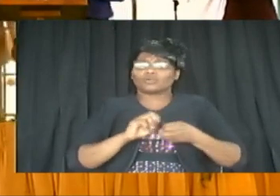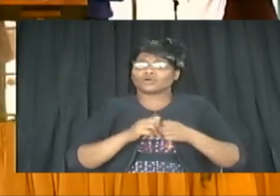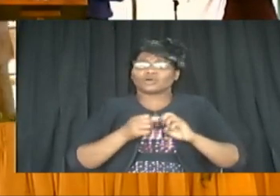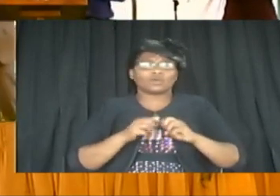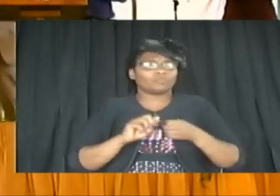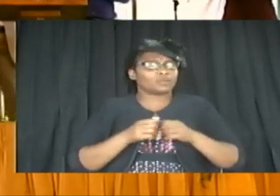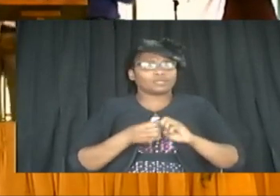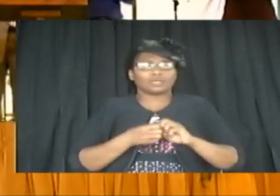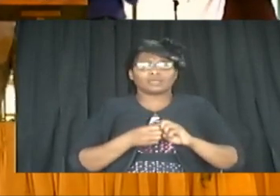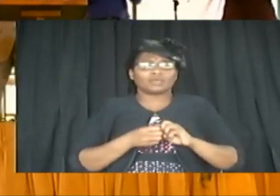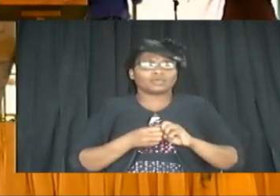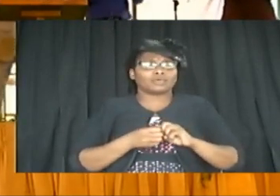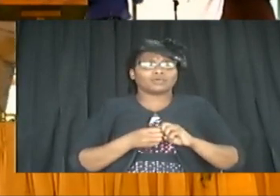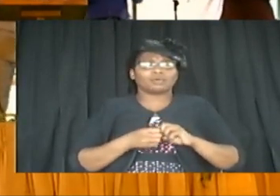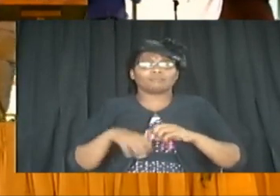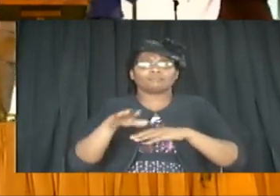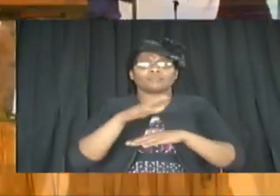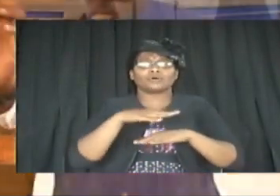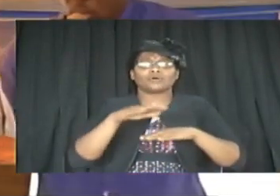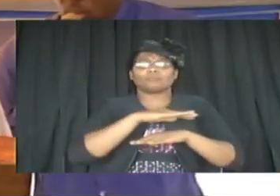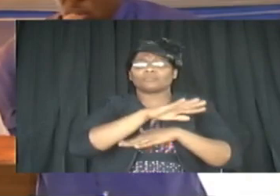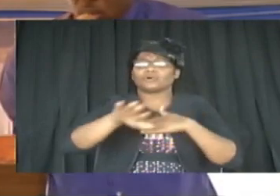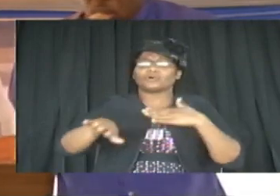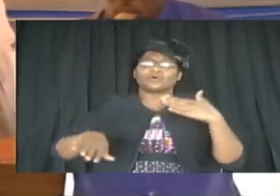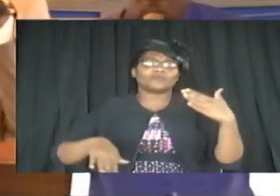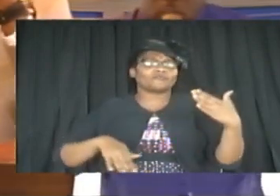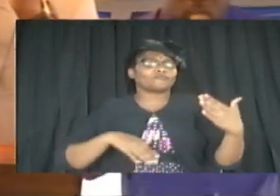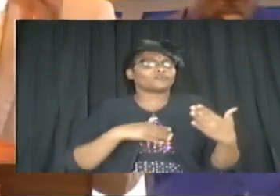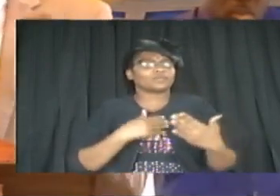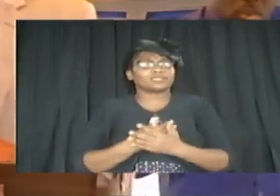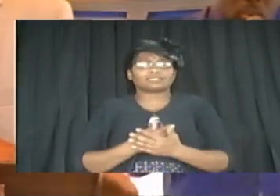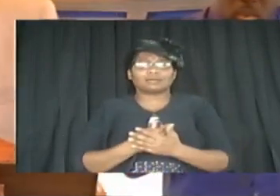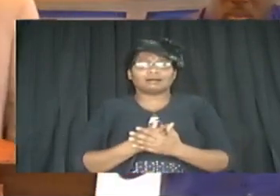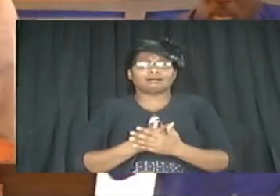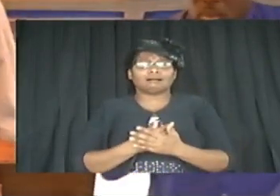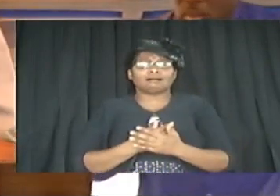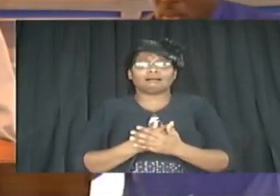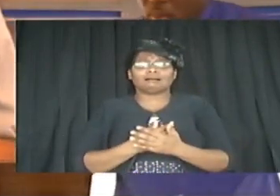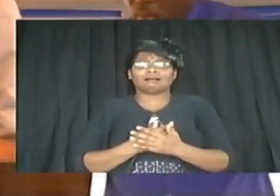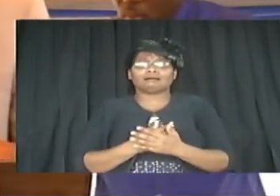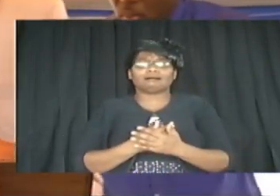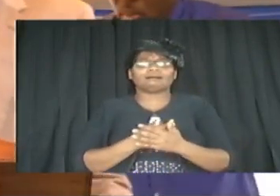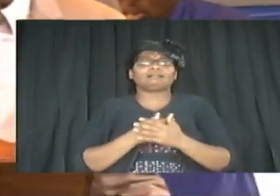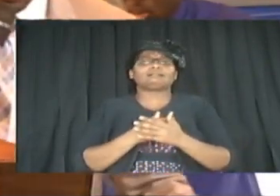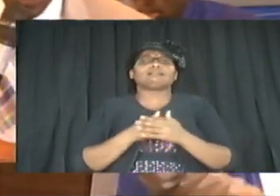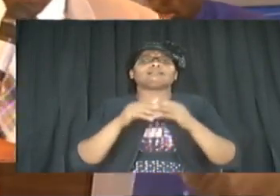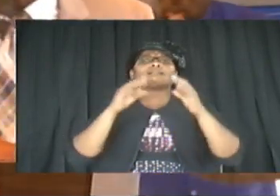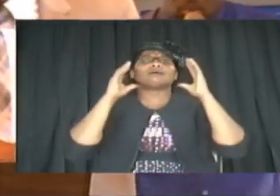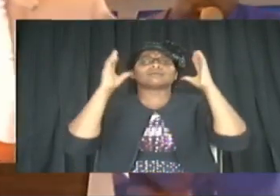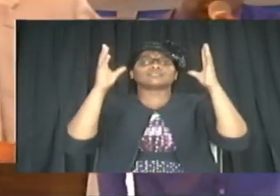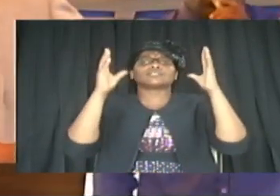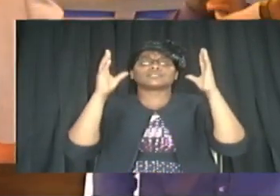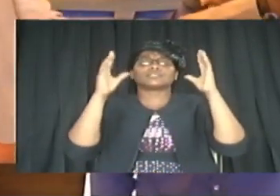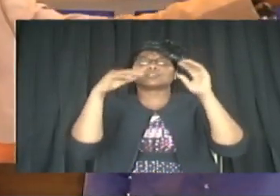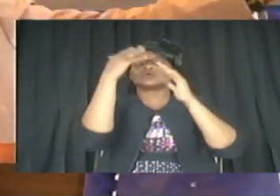And above it all, can you picture that day when you're before him? That man that was on the